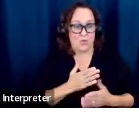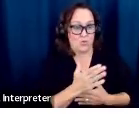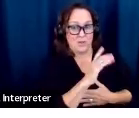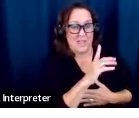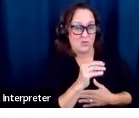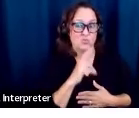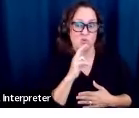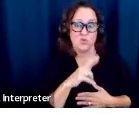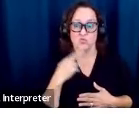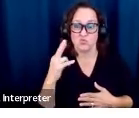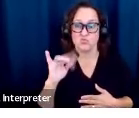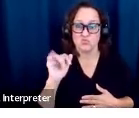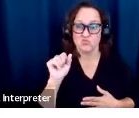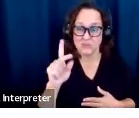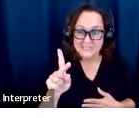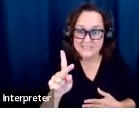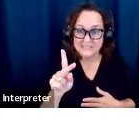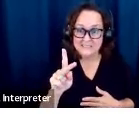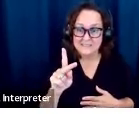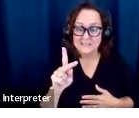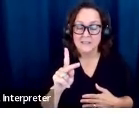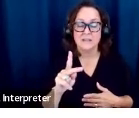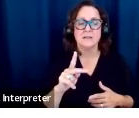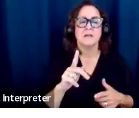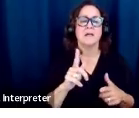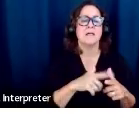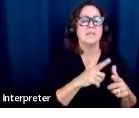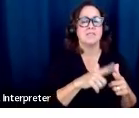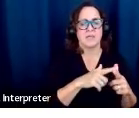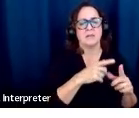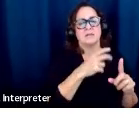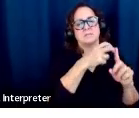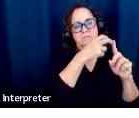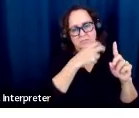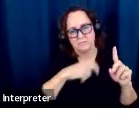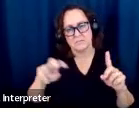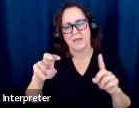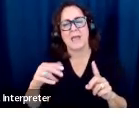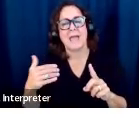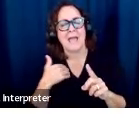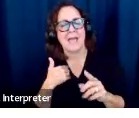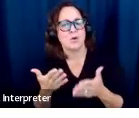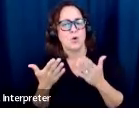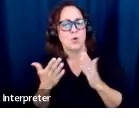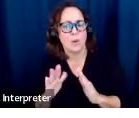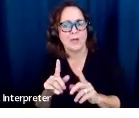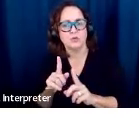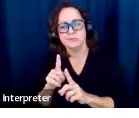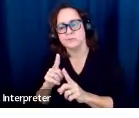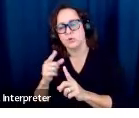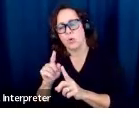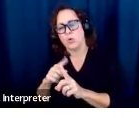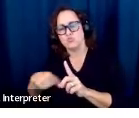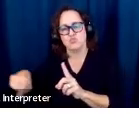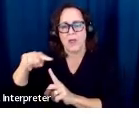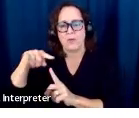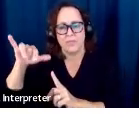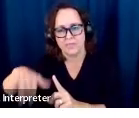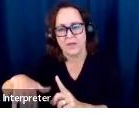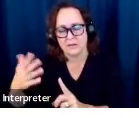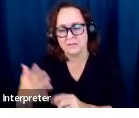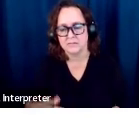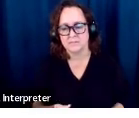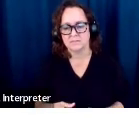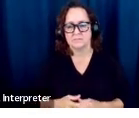to them as a result and of being on the CSW, there are resources in place to help people get IDD waiver services